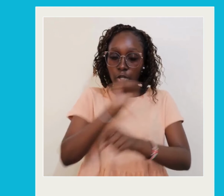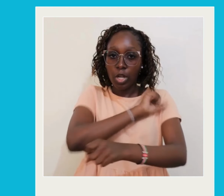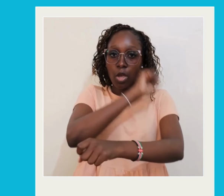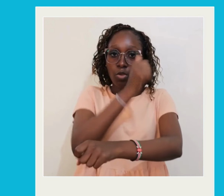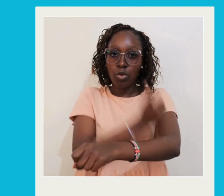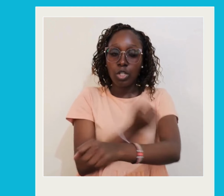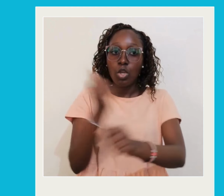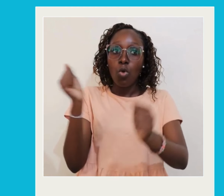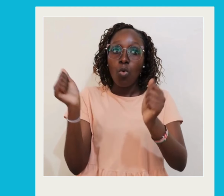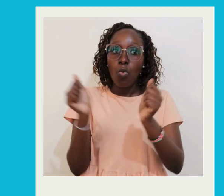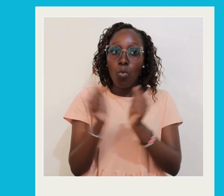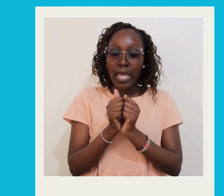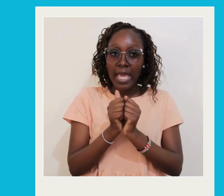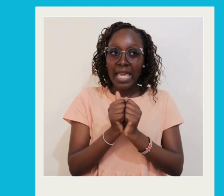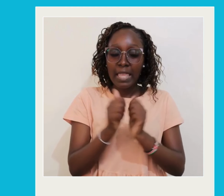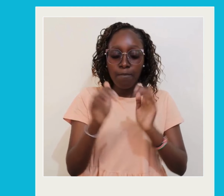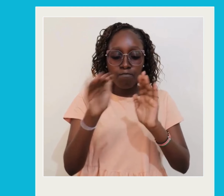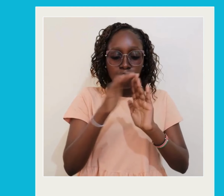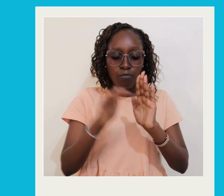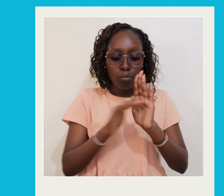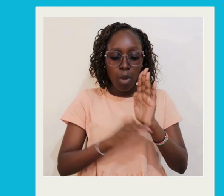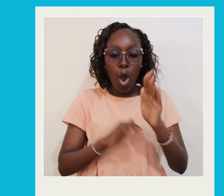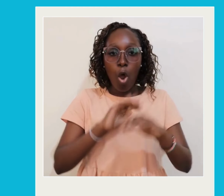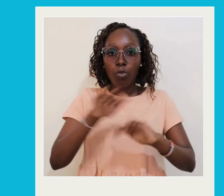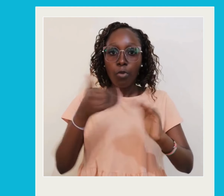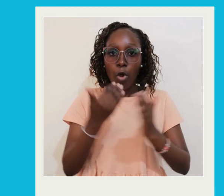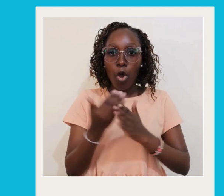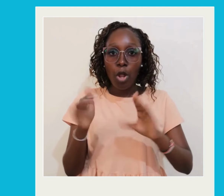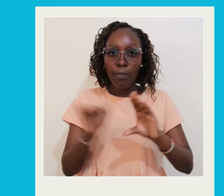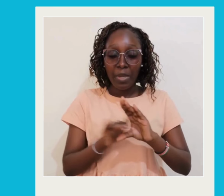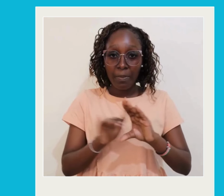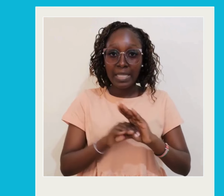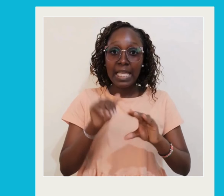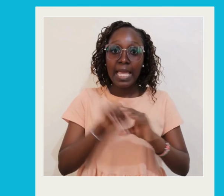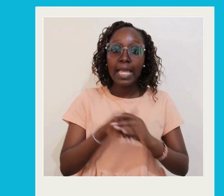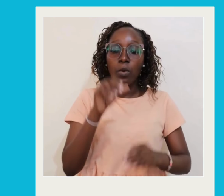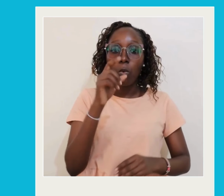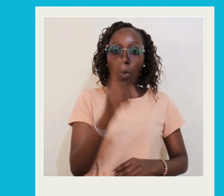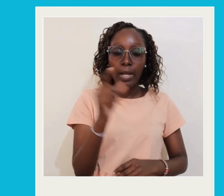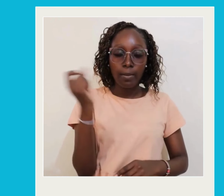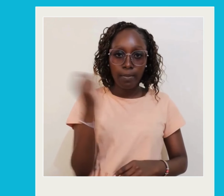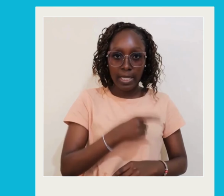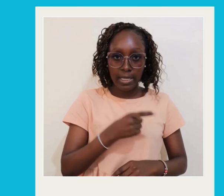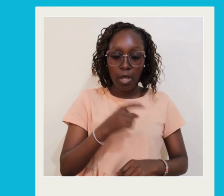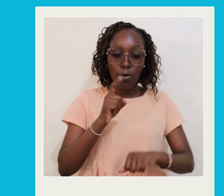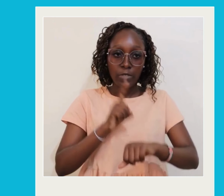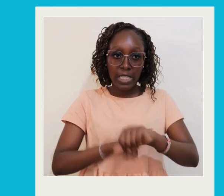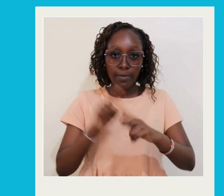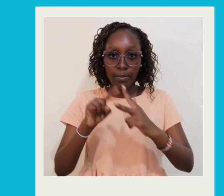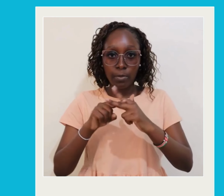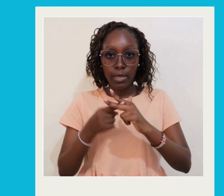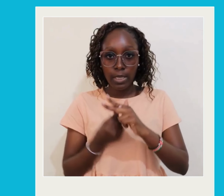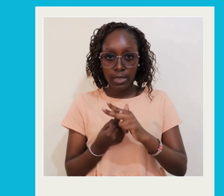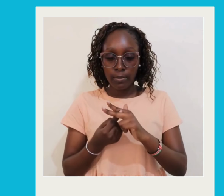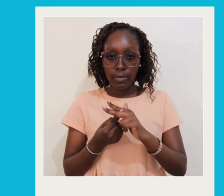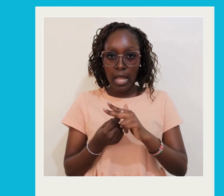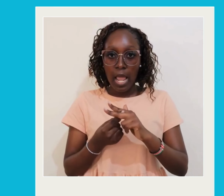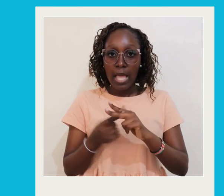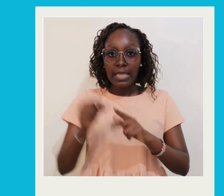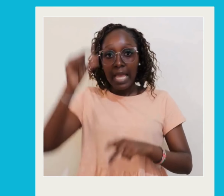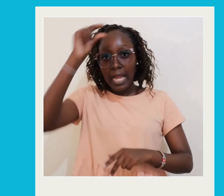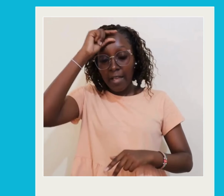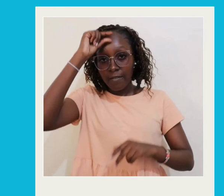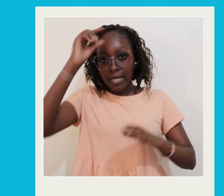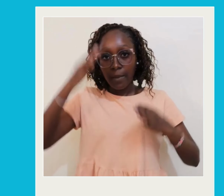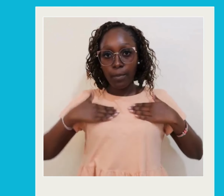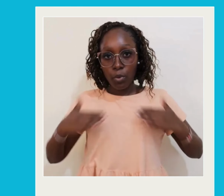PBOs are required to provide the PBO Regulatory Authority with contact details of governing body